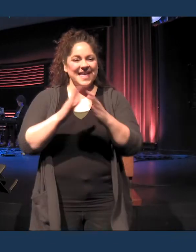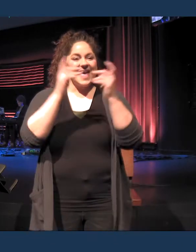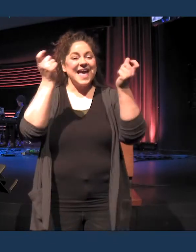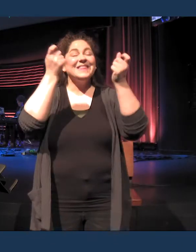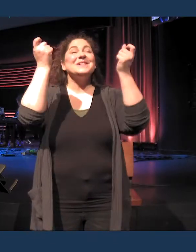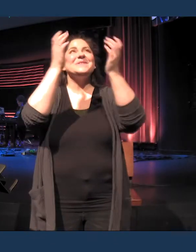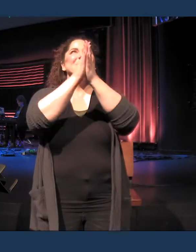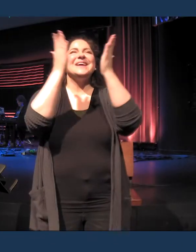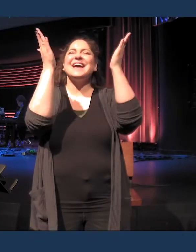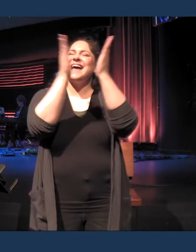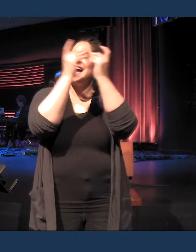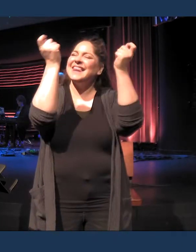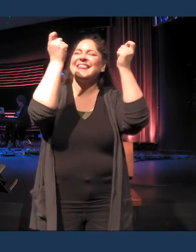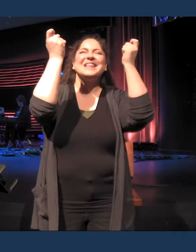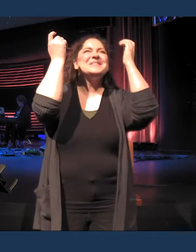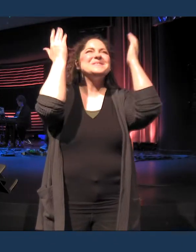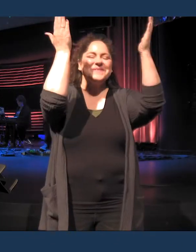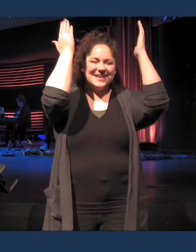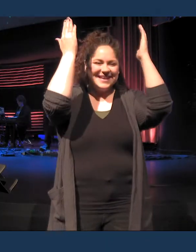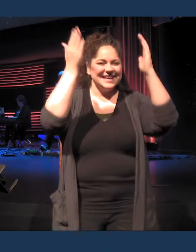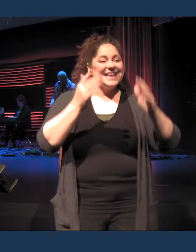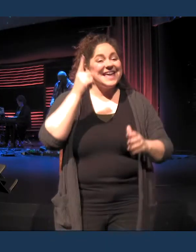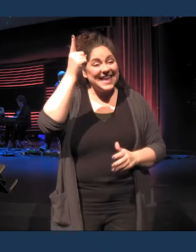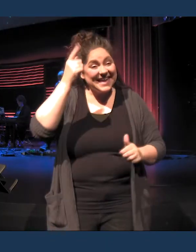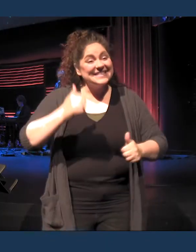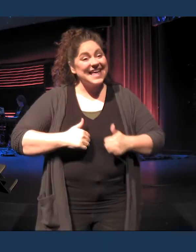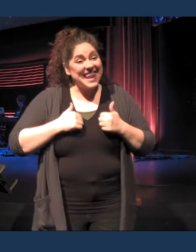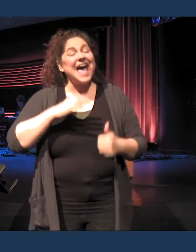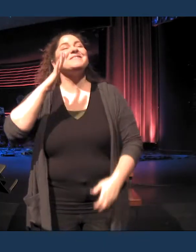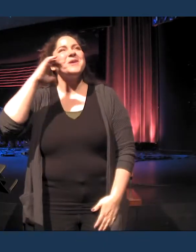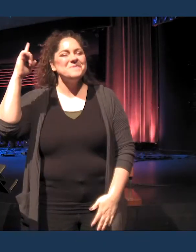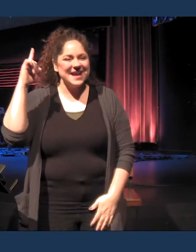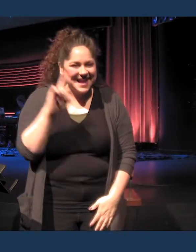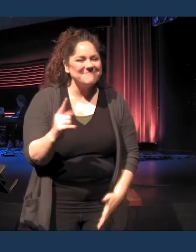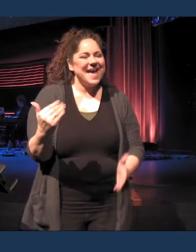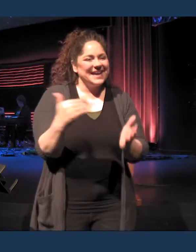Hallelujah, hallelujah. Man, he's alive and he's coming back again.